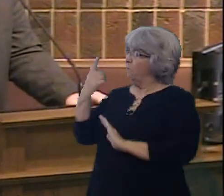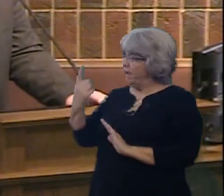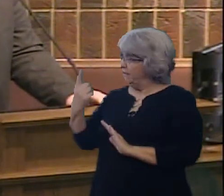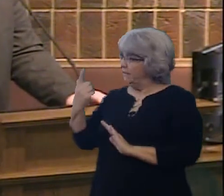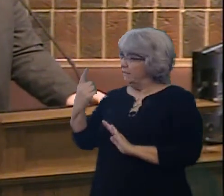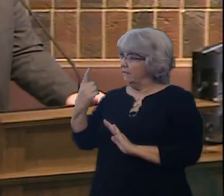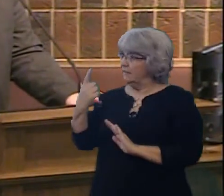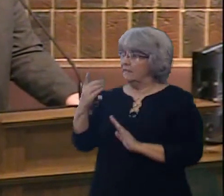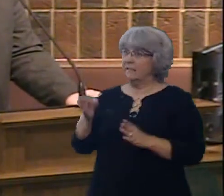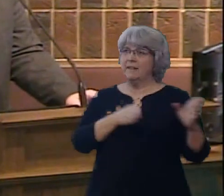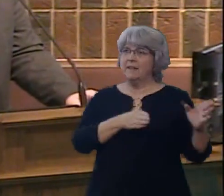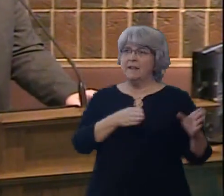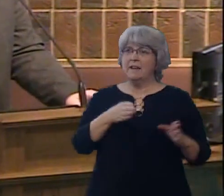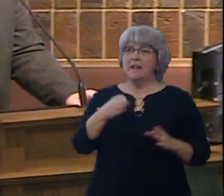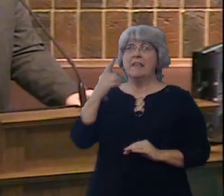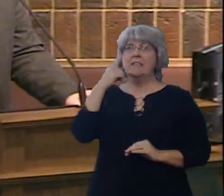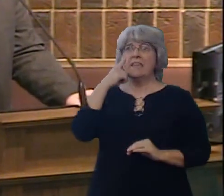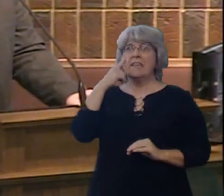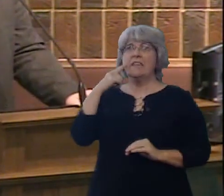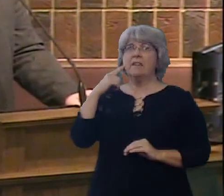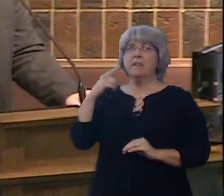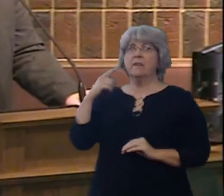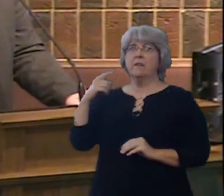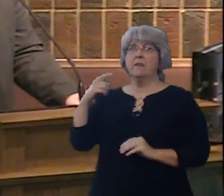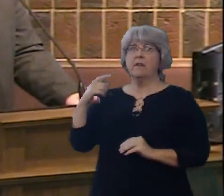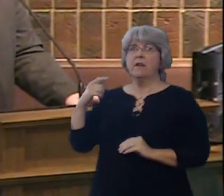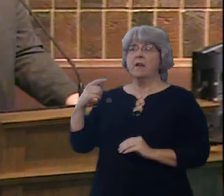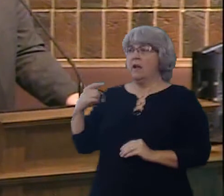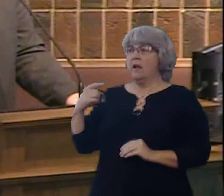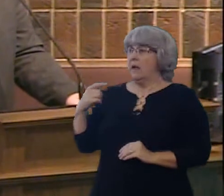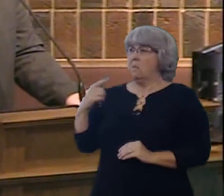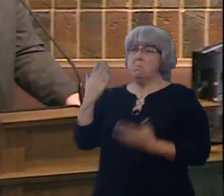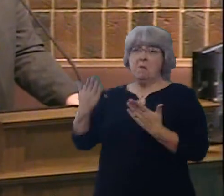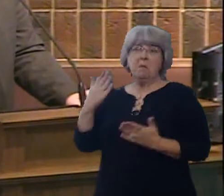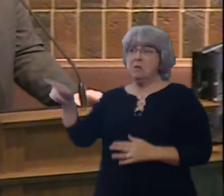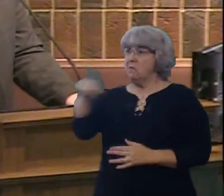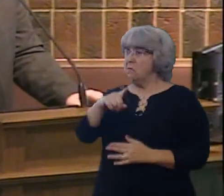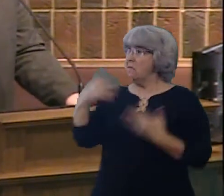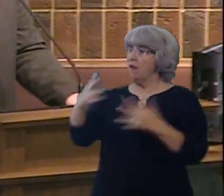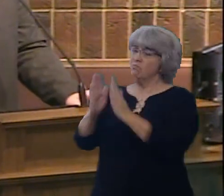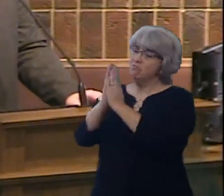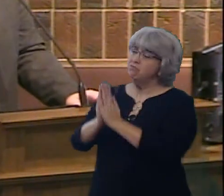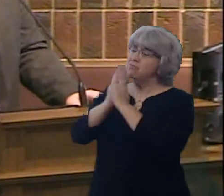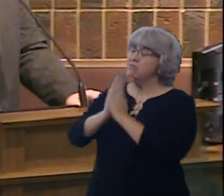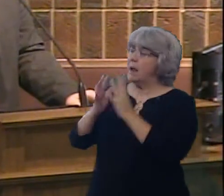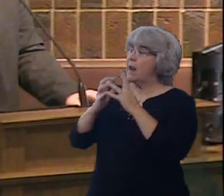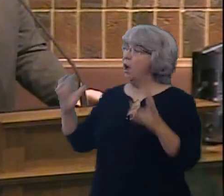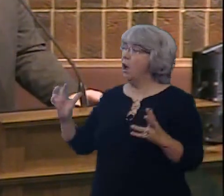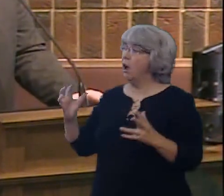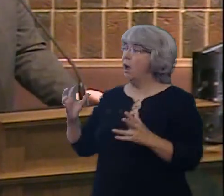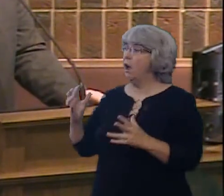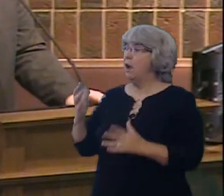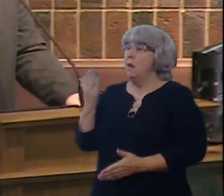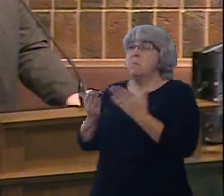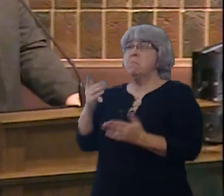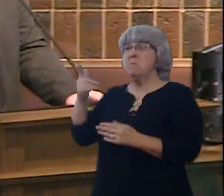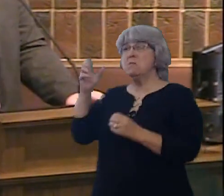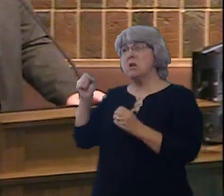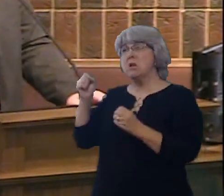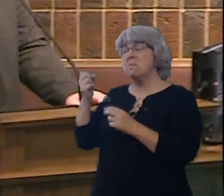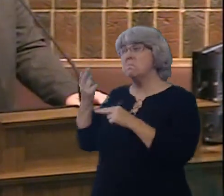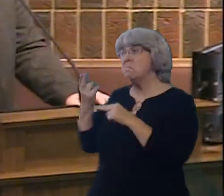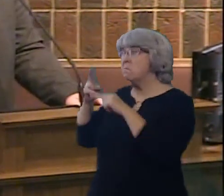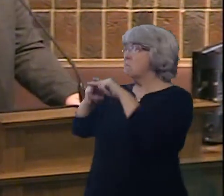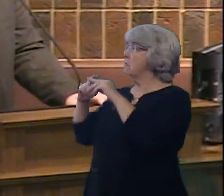prayer life, I think we could all communicate with the Father a little bit better. We might be very joyful, but I think we could